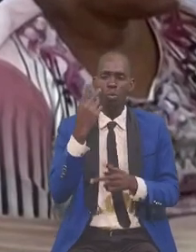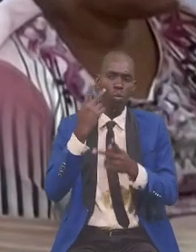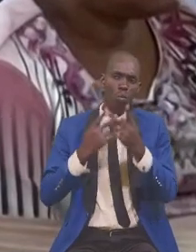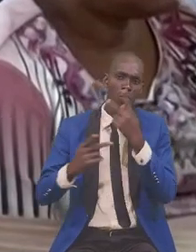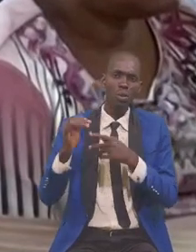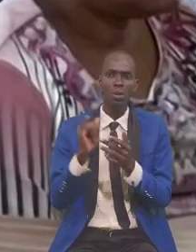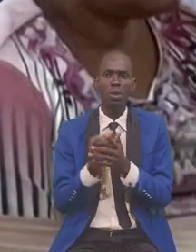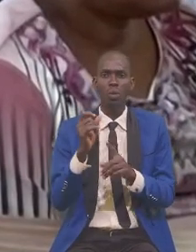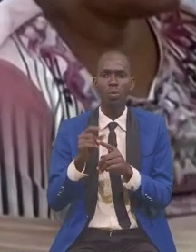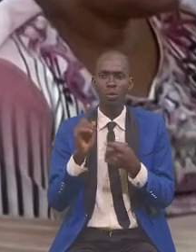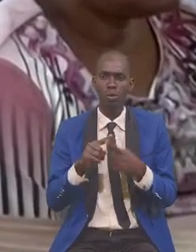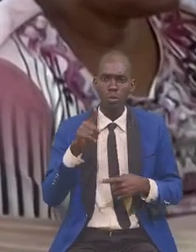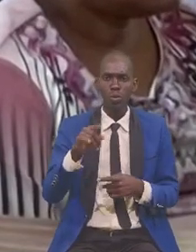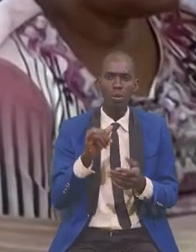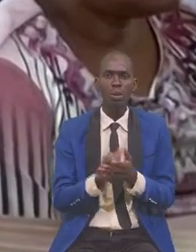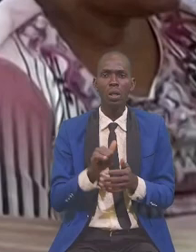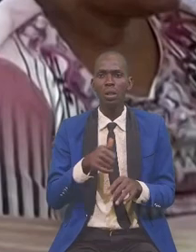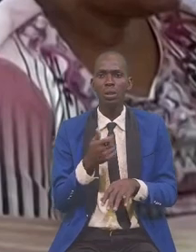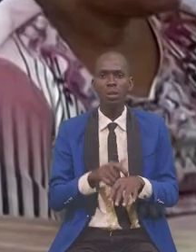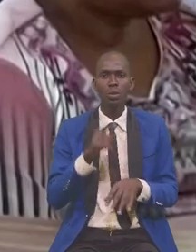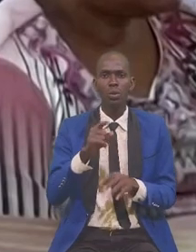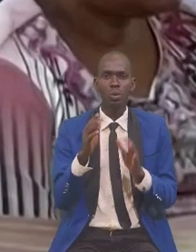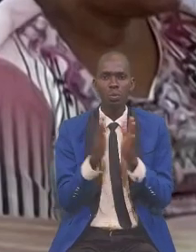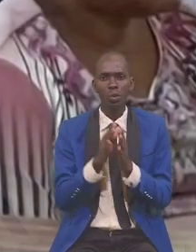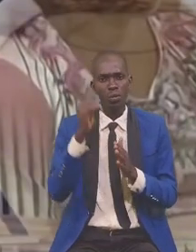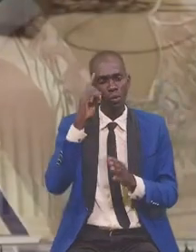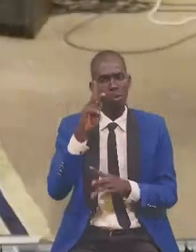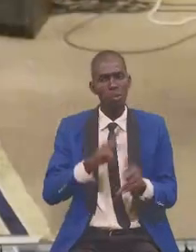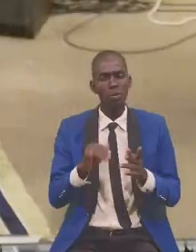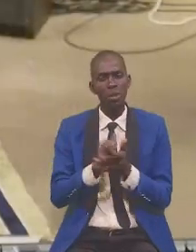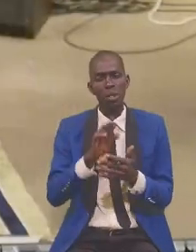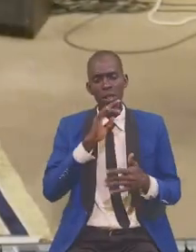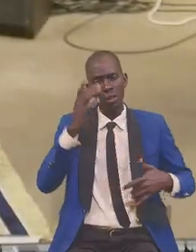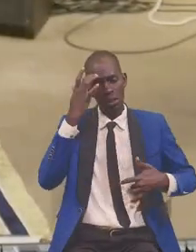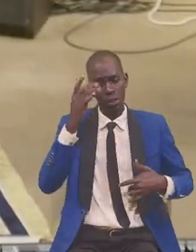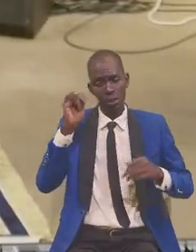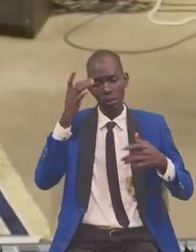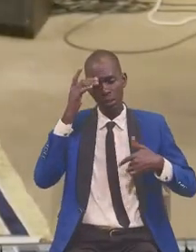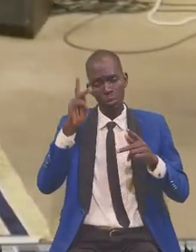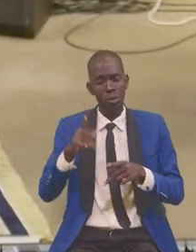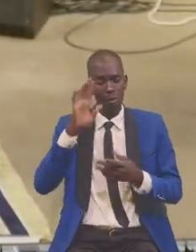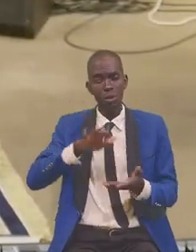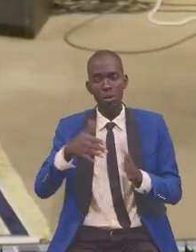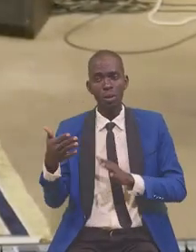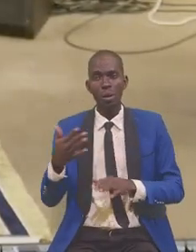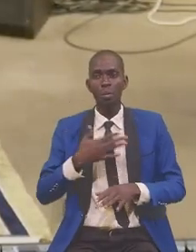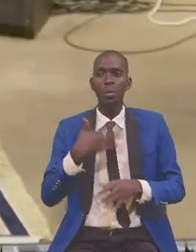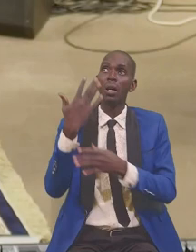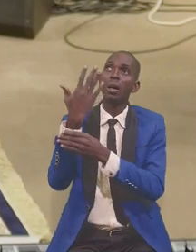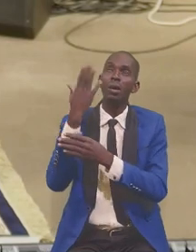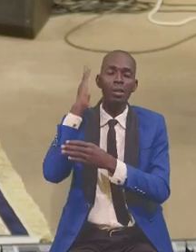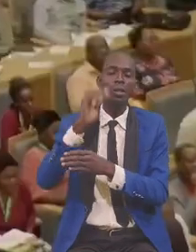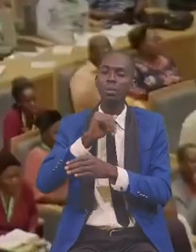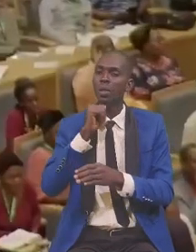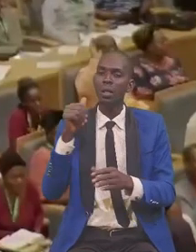you, that when you lay hands on people, they will die? My hands will not kill